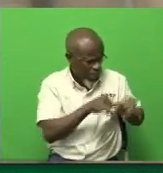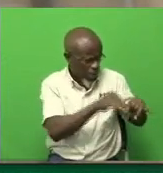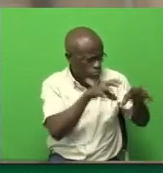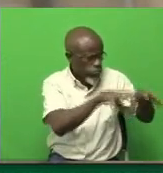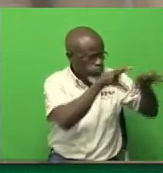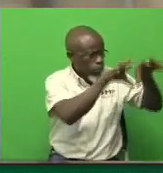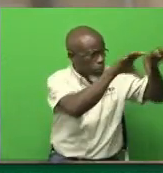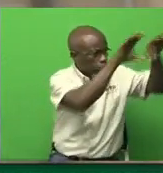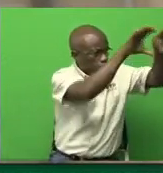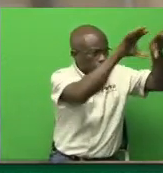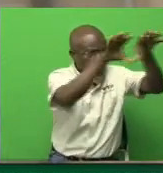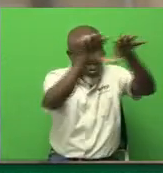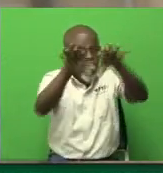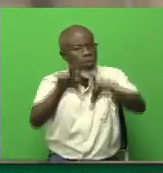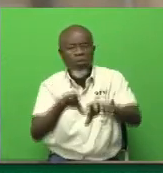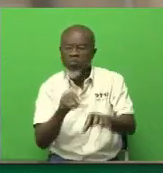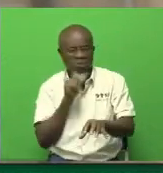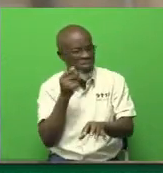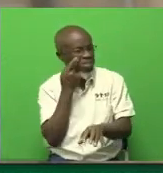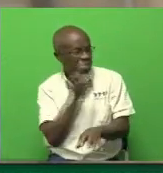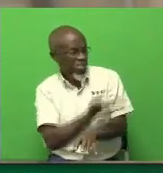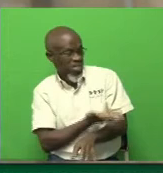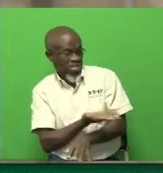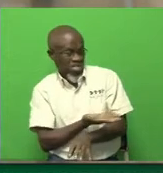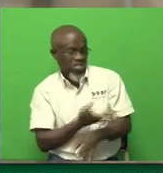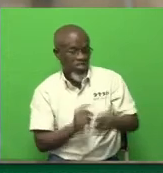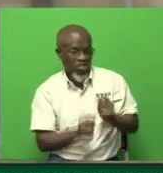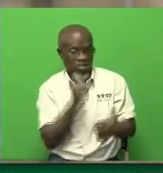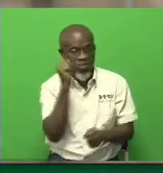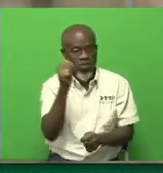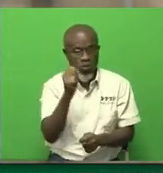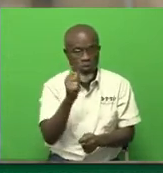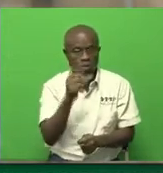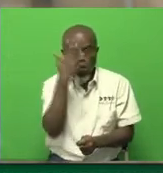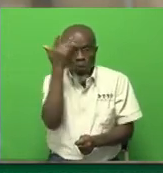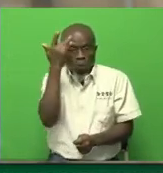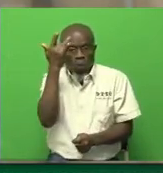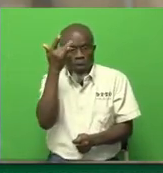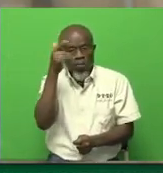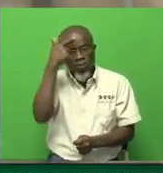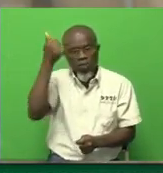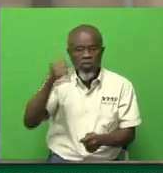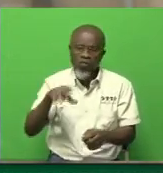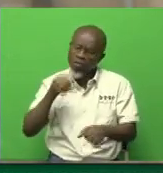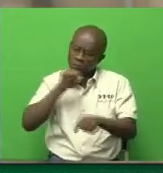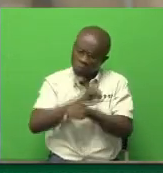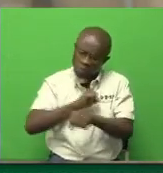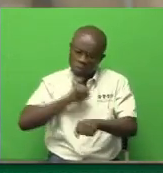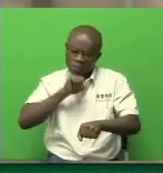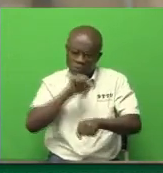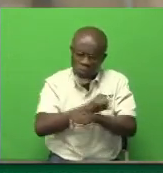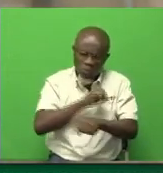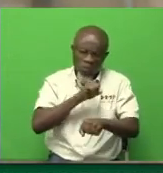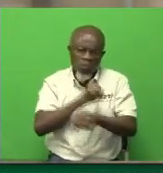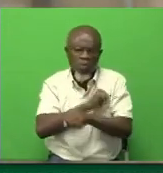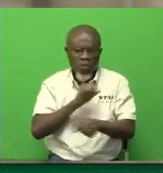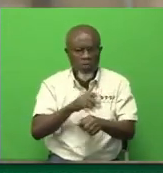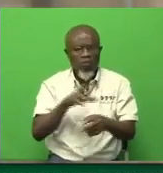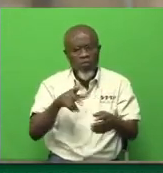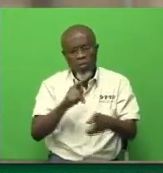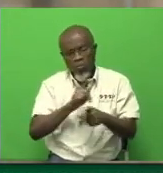containers we have not seen that and we have not seen it because of the hard work of some of the medical professionals